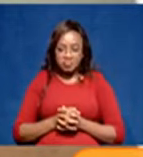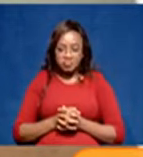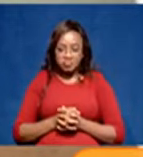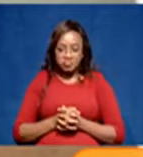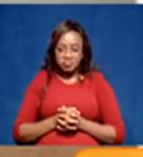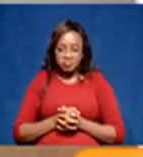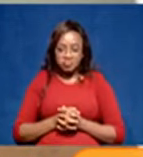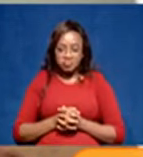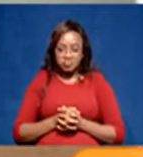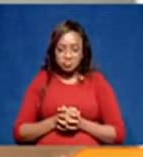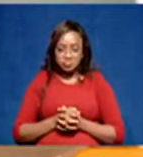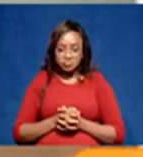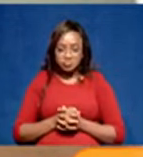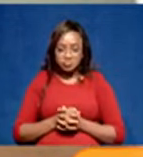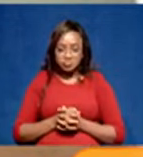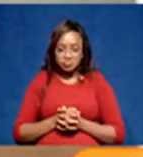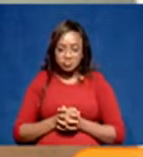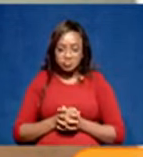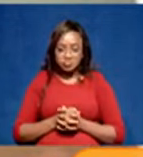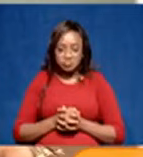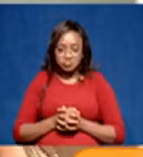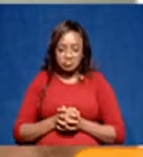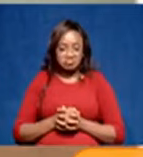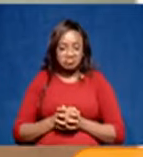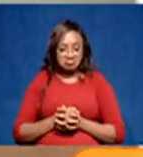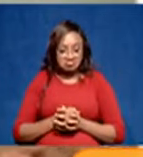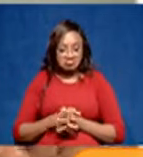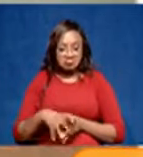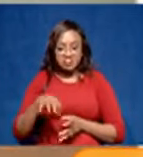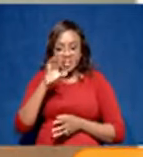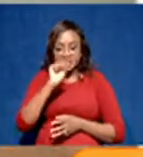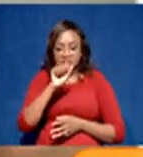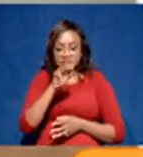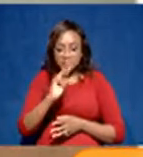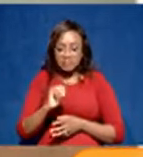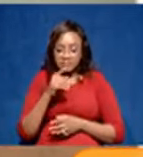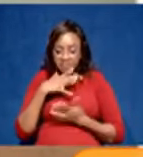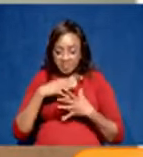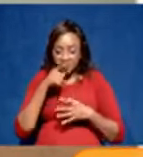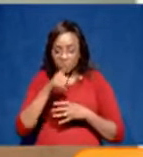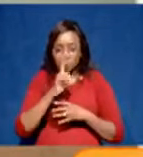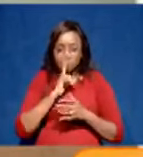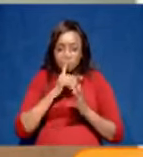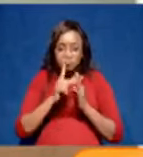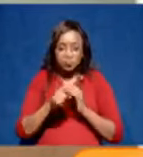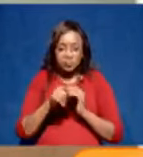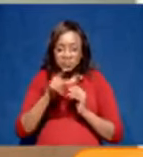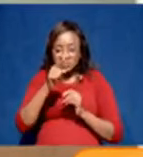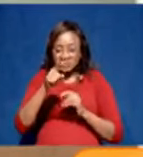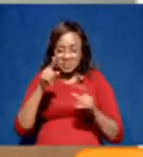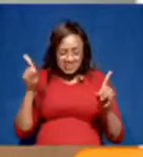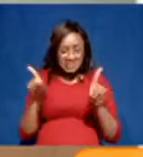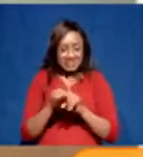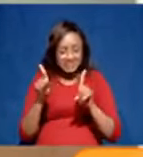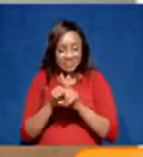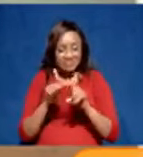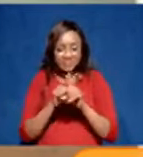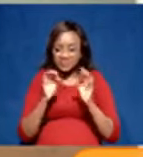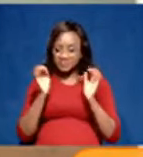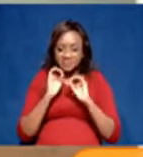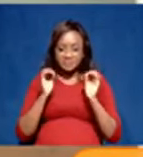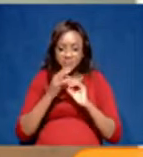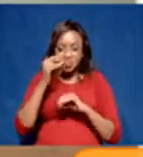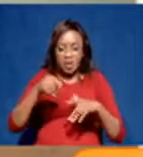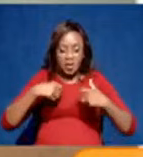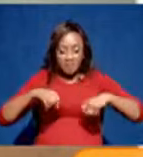Hustler Fund are not the people that you are describing in terms of a separation between them and their business. They are the business themselves, a Boda Boda